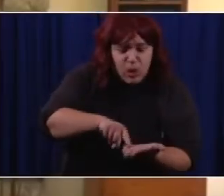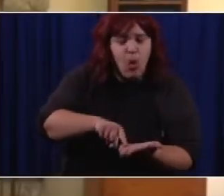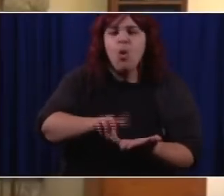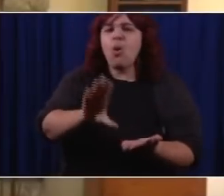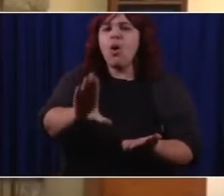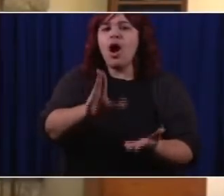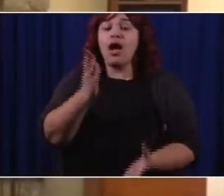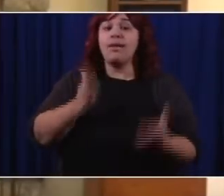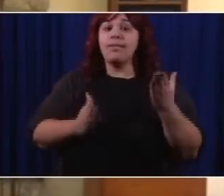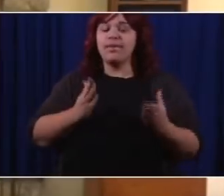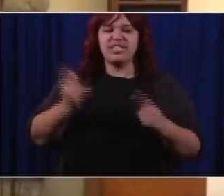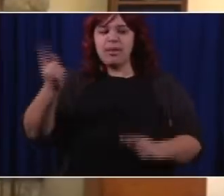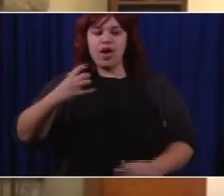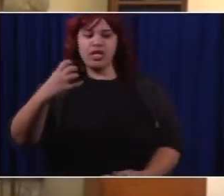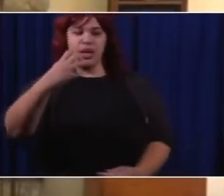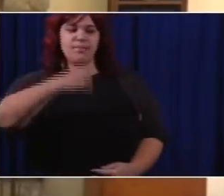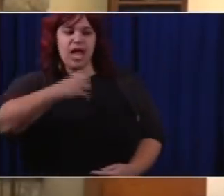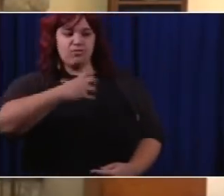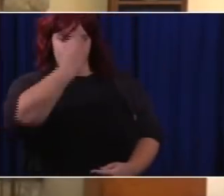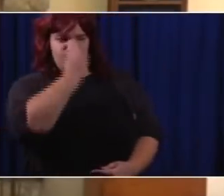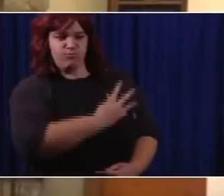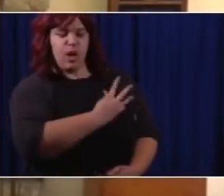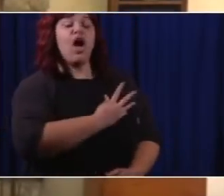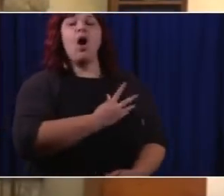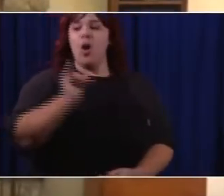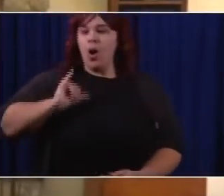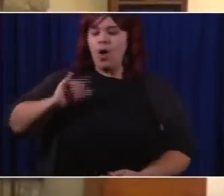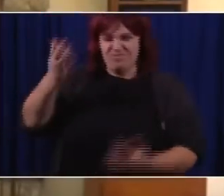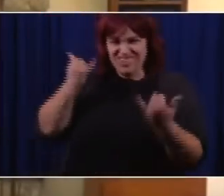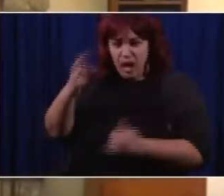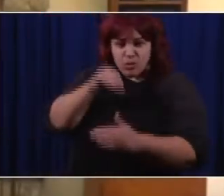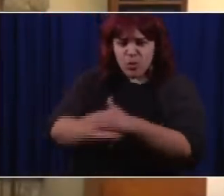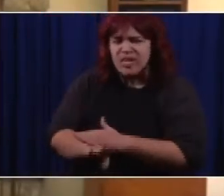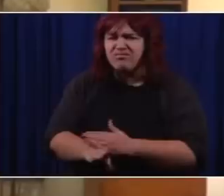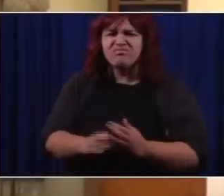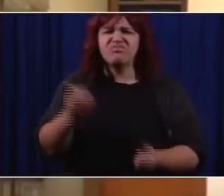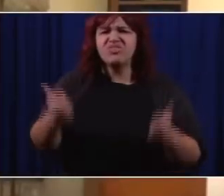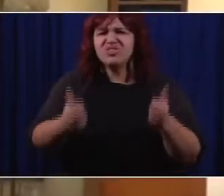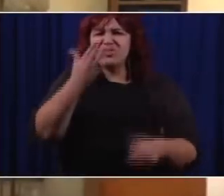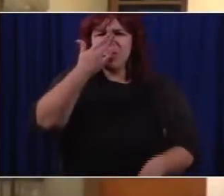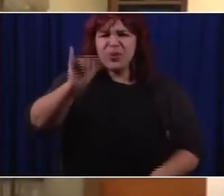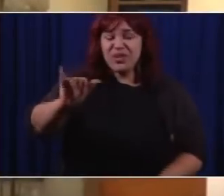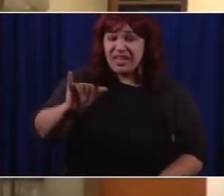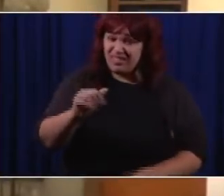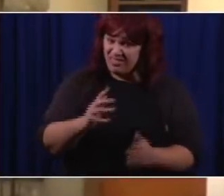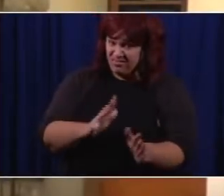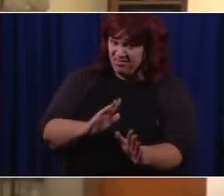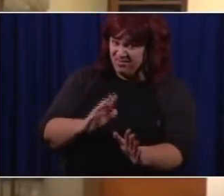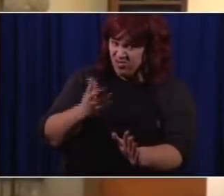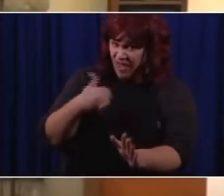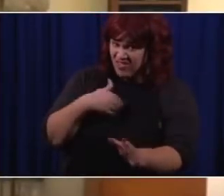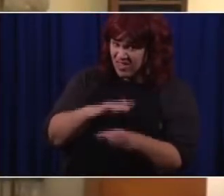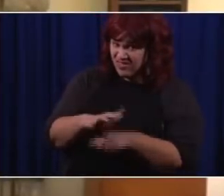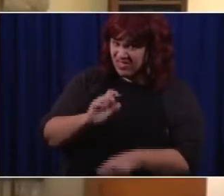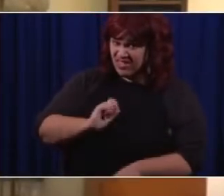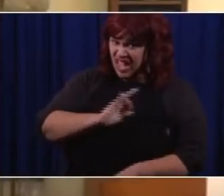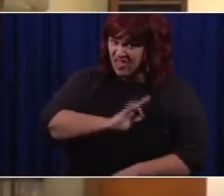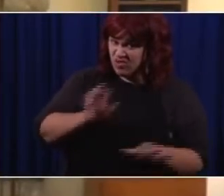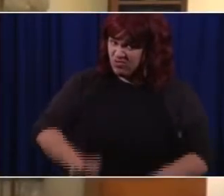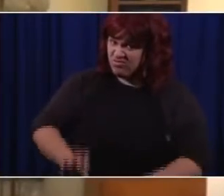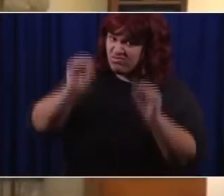to realistically enforce this across the state? Well, first of all, Jim, what we